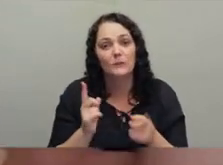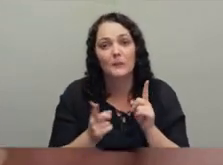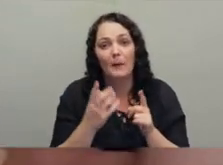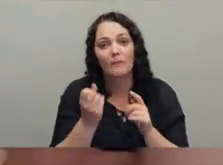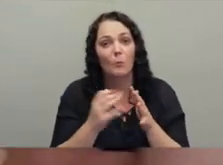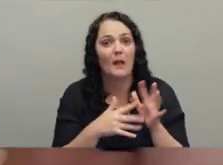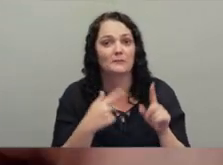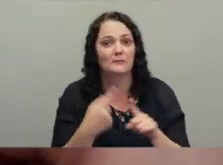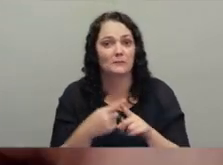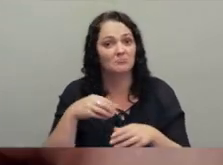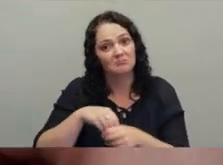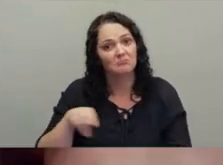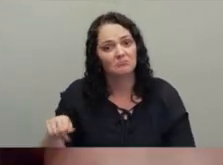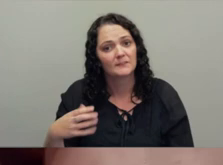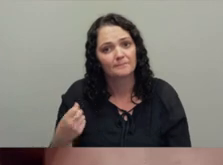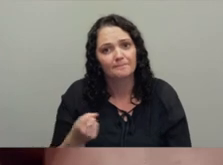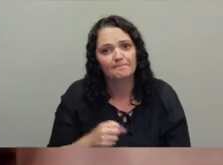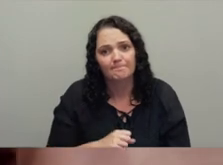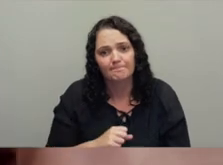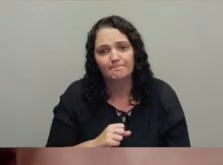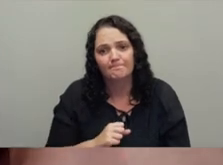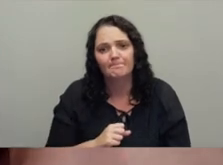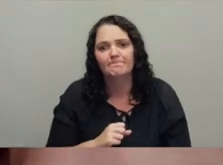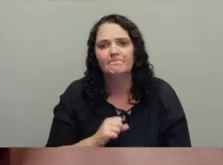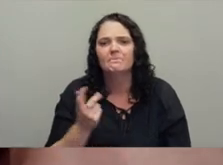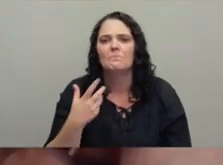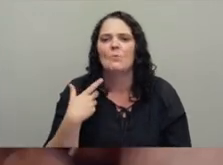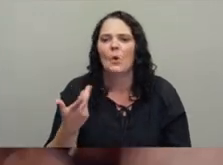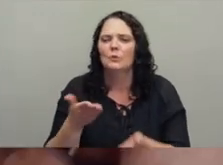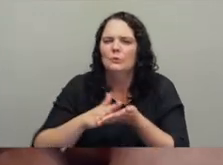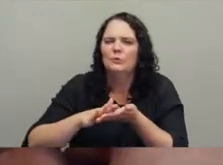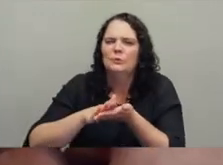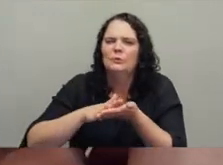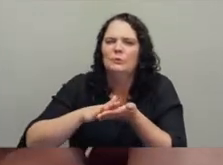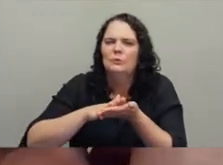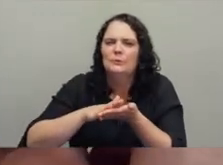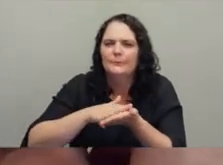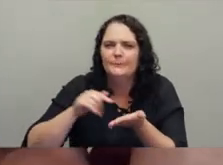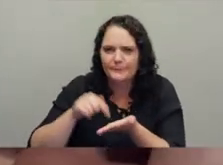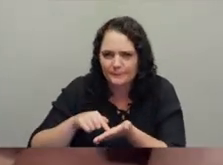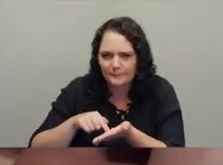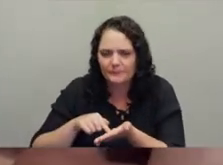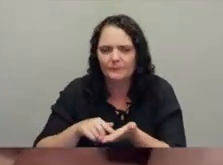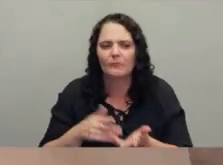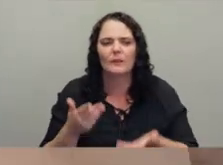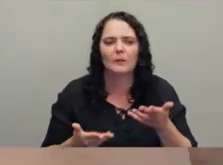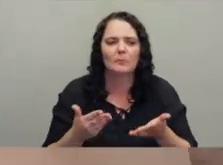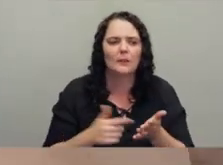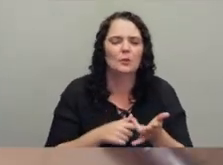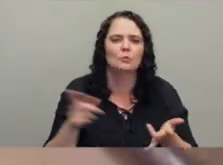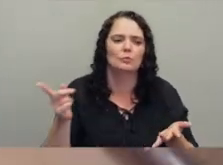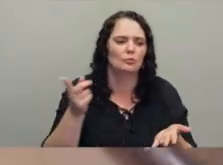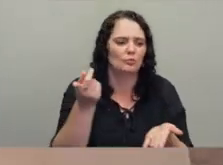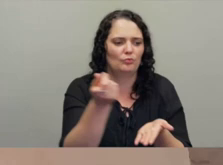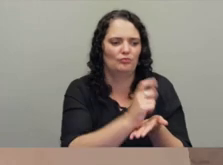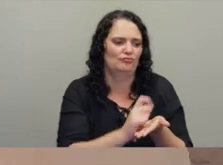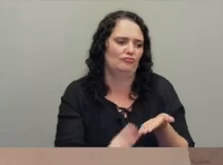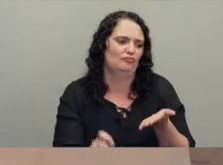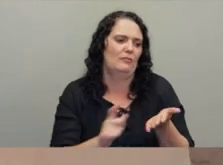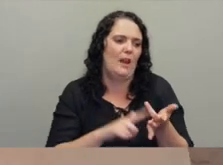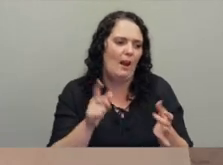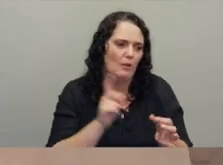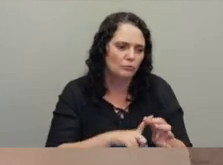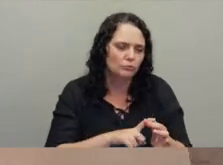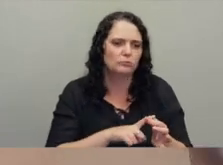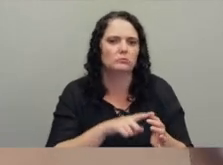quality of them. So a crayon is anything that uses a greasy or waxy base, as opposed to a friable material like graphite or charcoal,